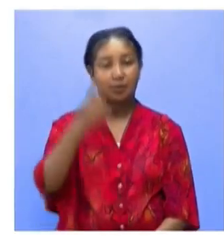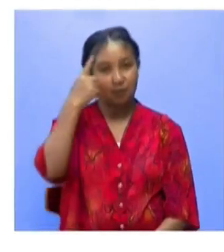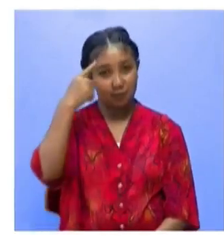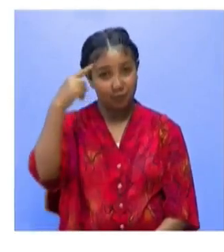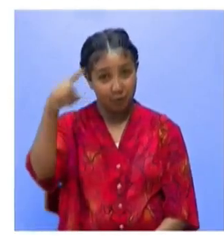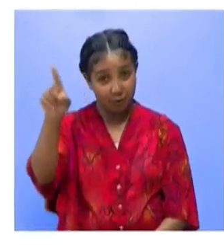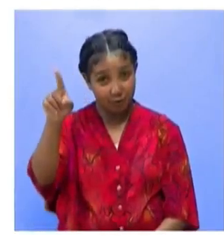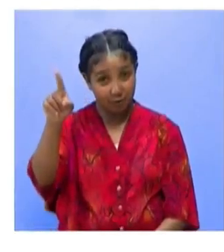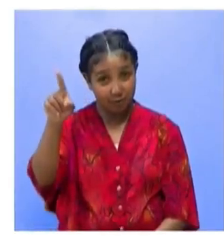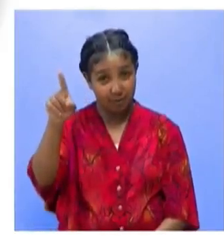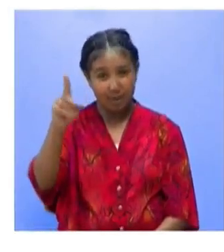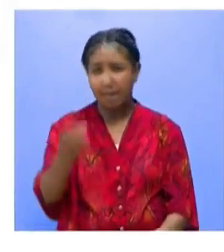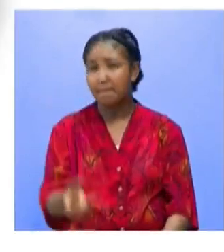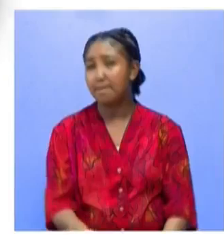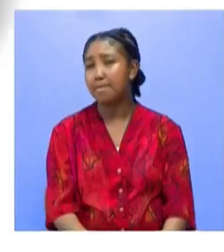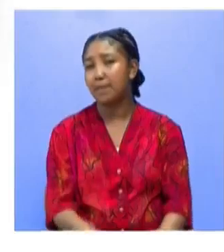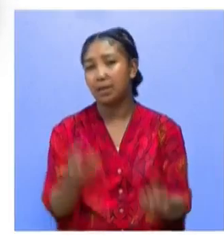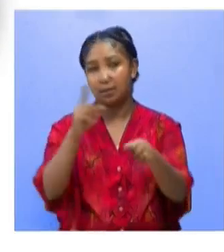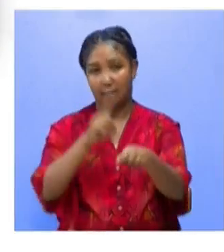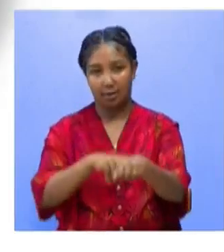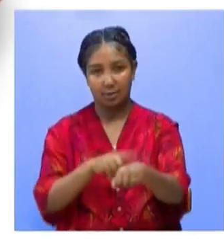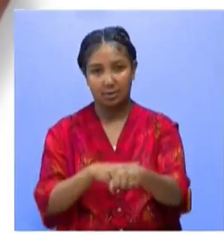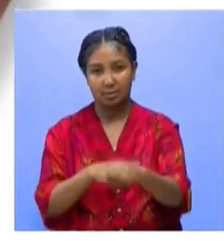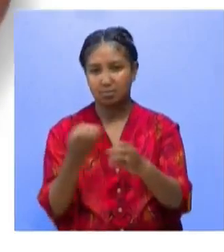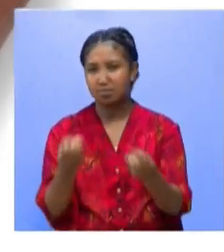for many times.